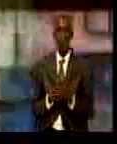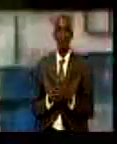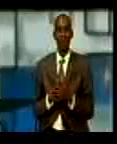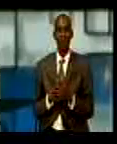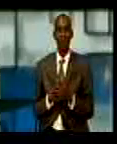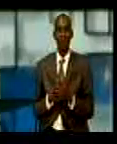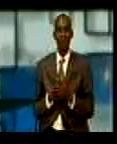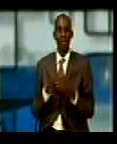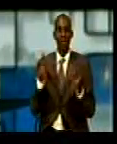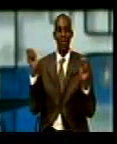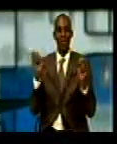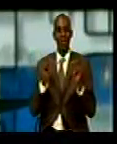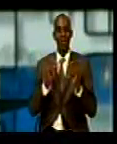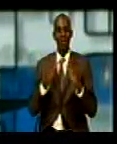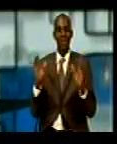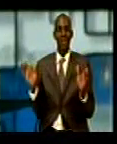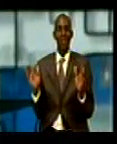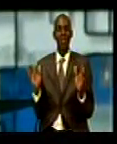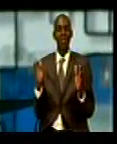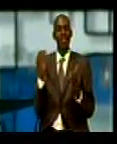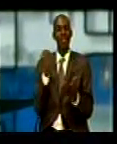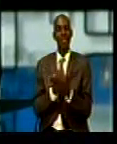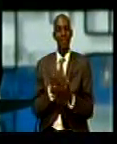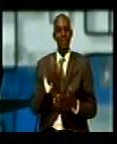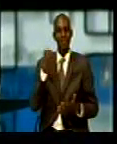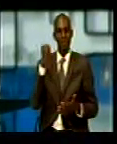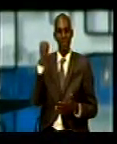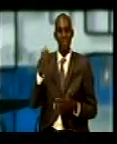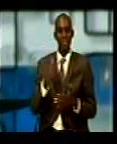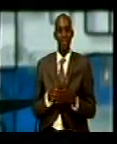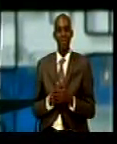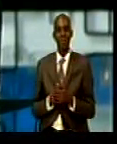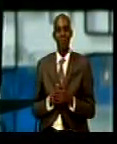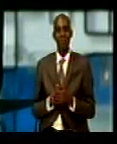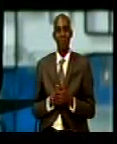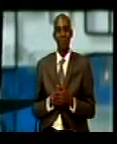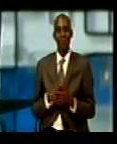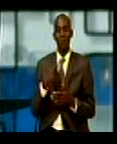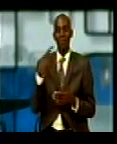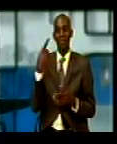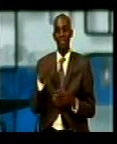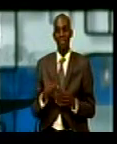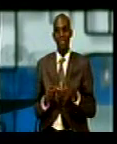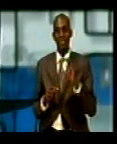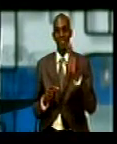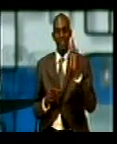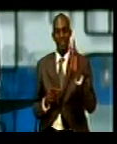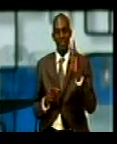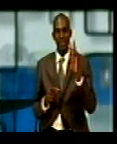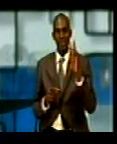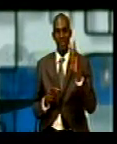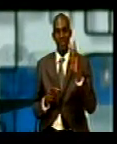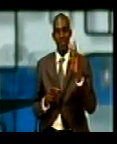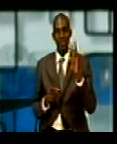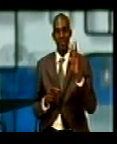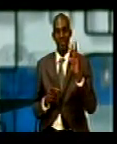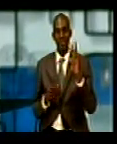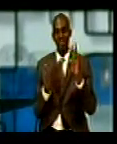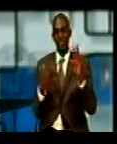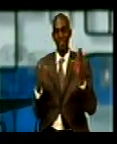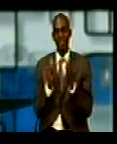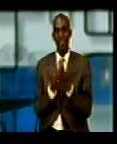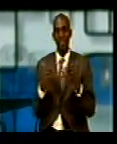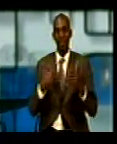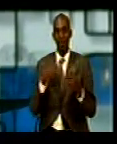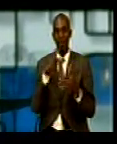Hallelujah. Amen. Amen. Amen. The 7 things wondering that have been bothering,